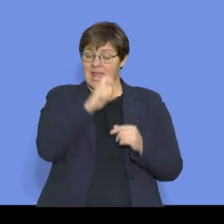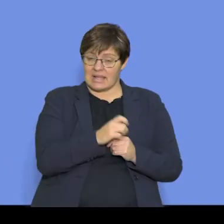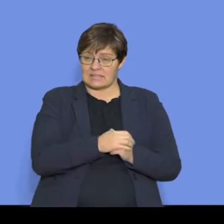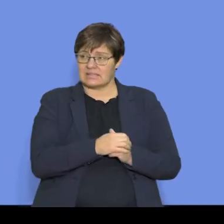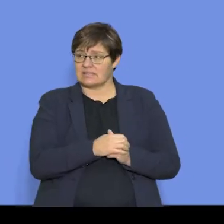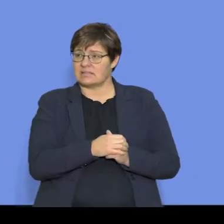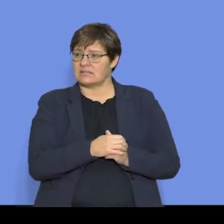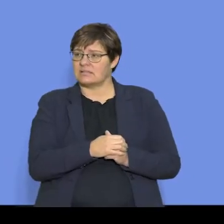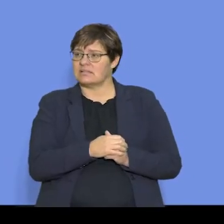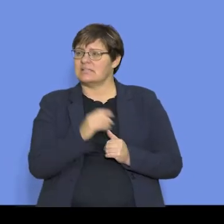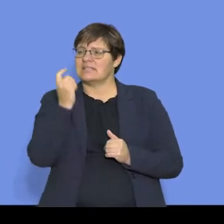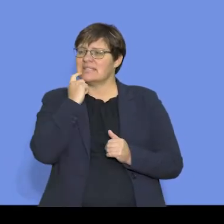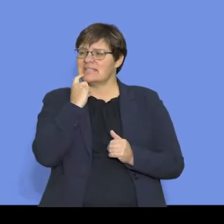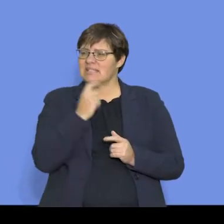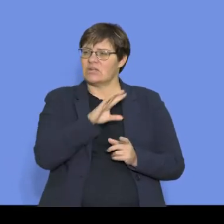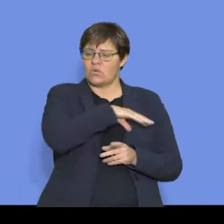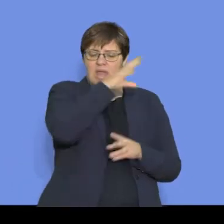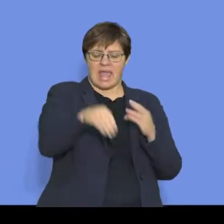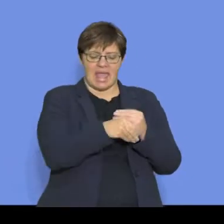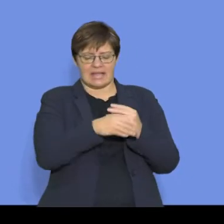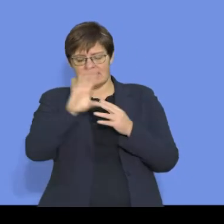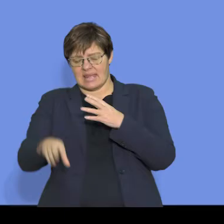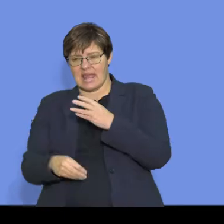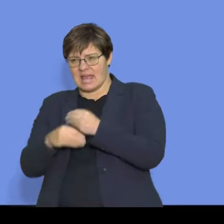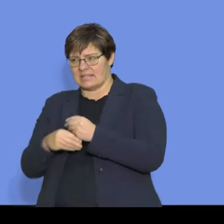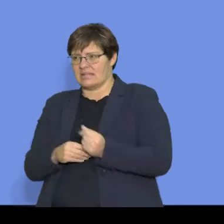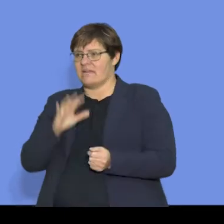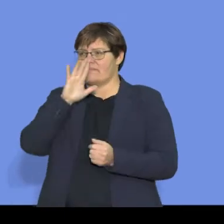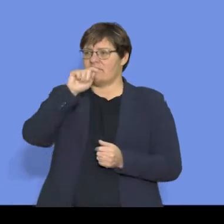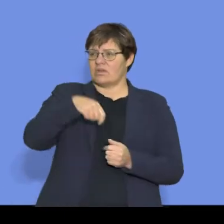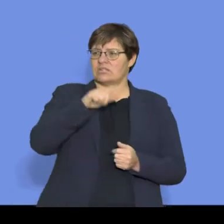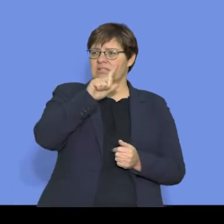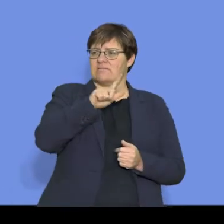Now, x, it's quite easy because you add